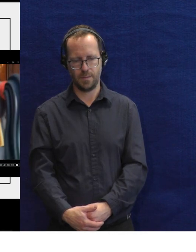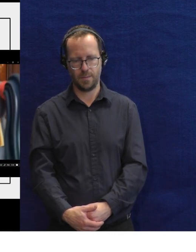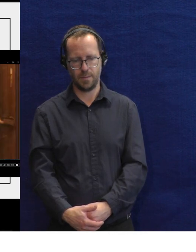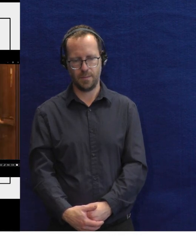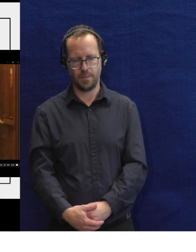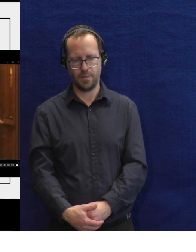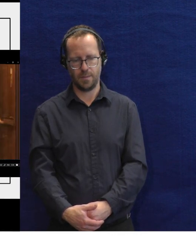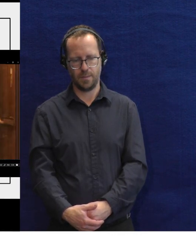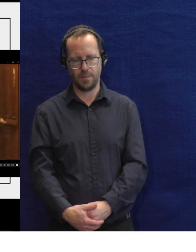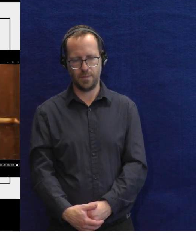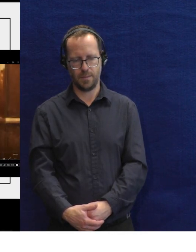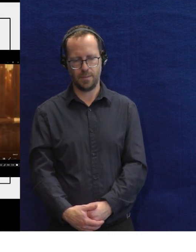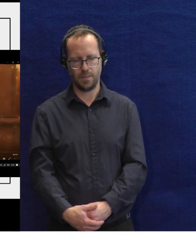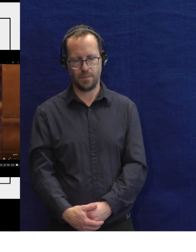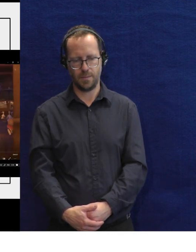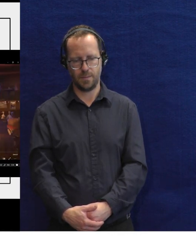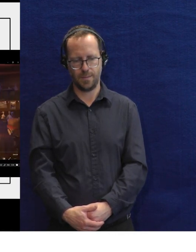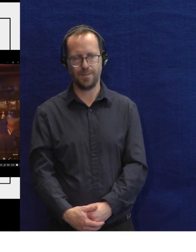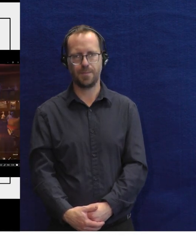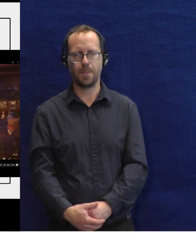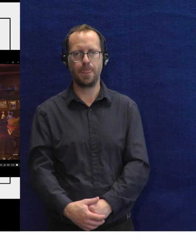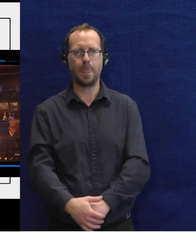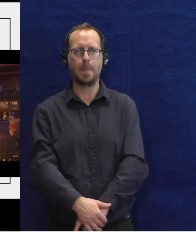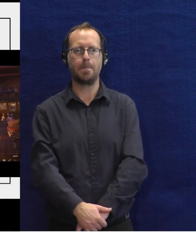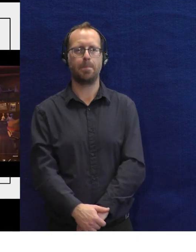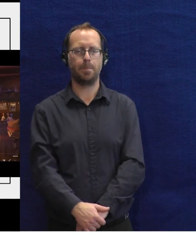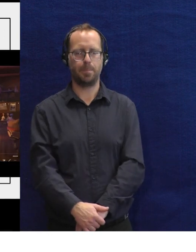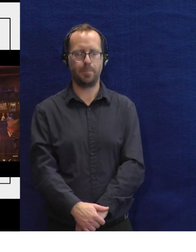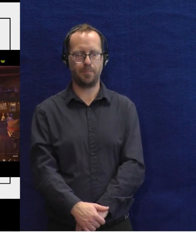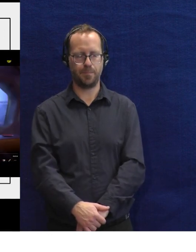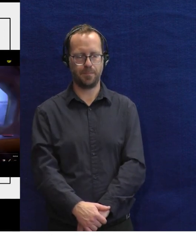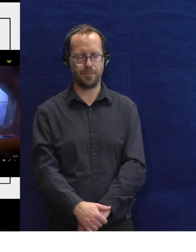She opened her mouth and a terrible scream came out.